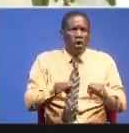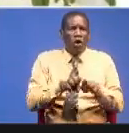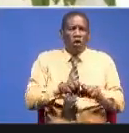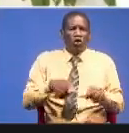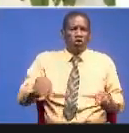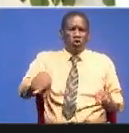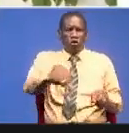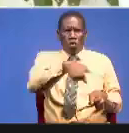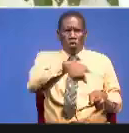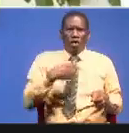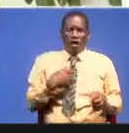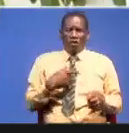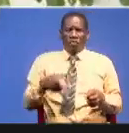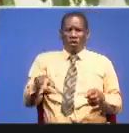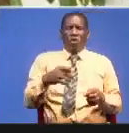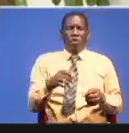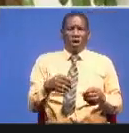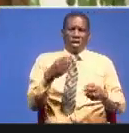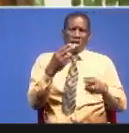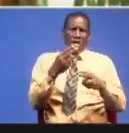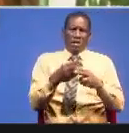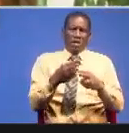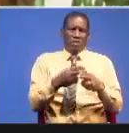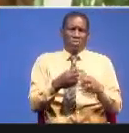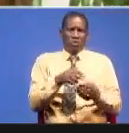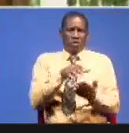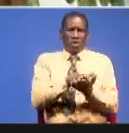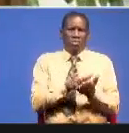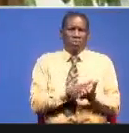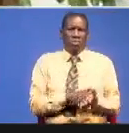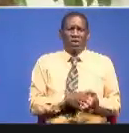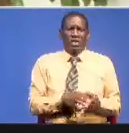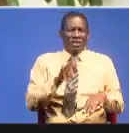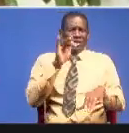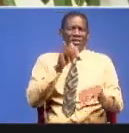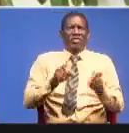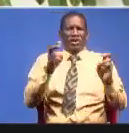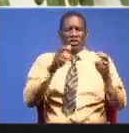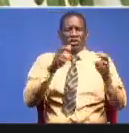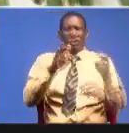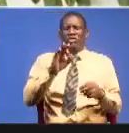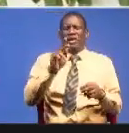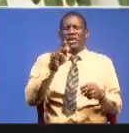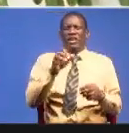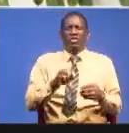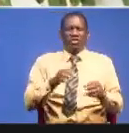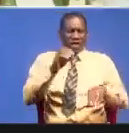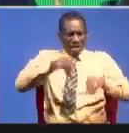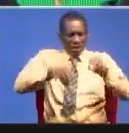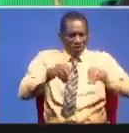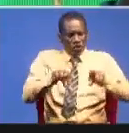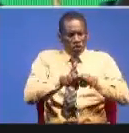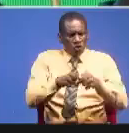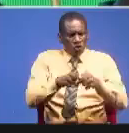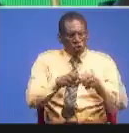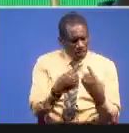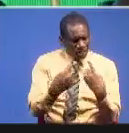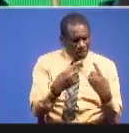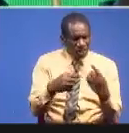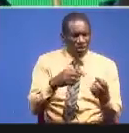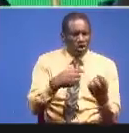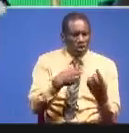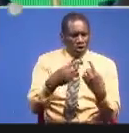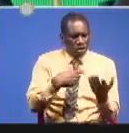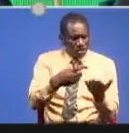have our reputation to uphold. The thorny issue of the FKF elections was also a talking point during the